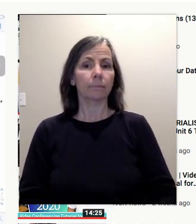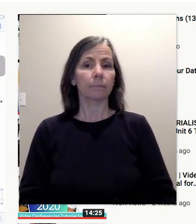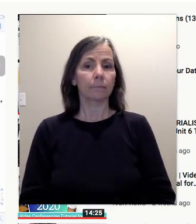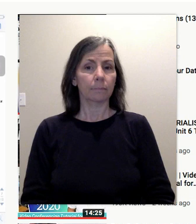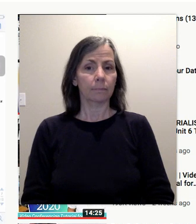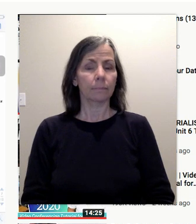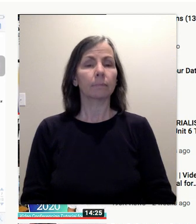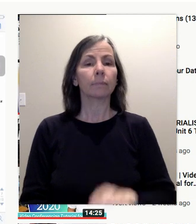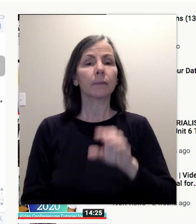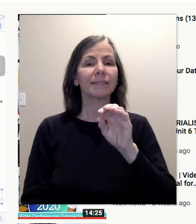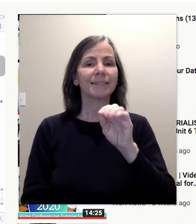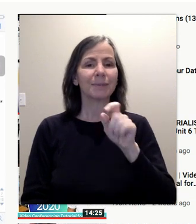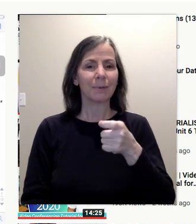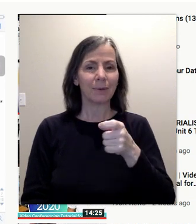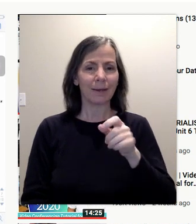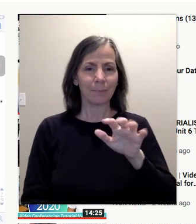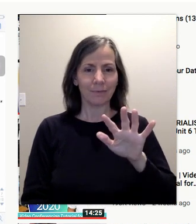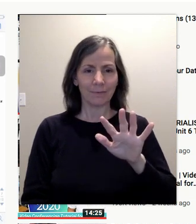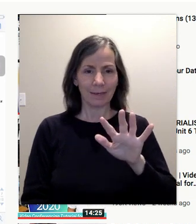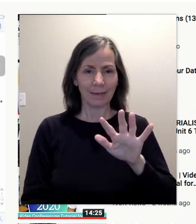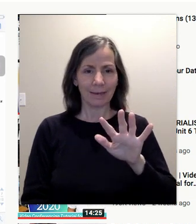0, 5.